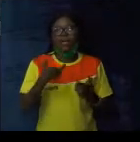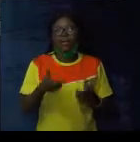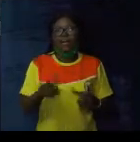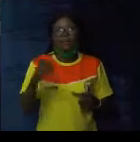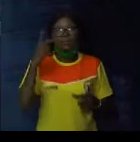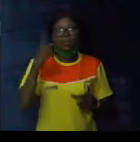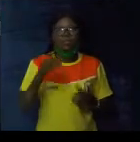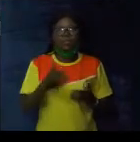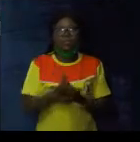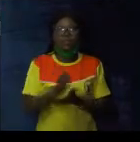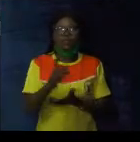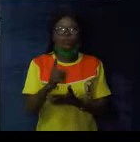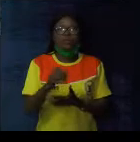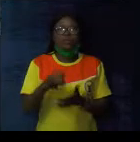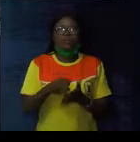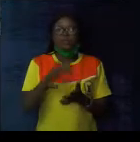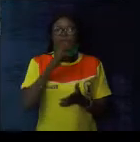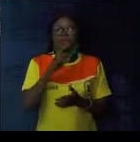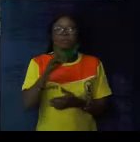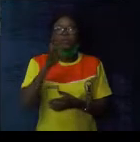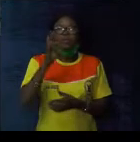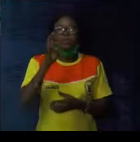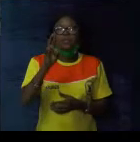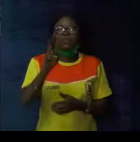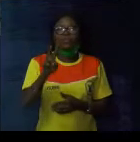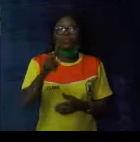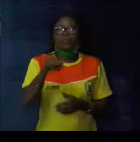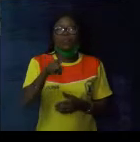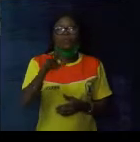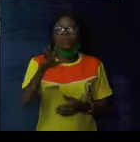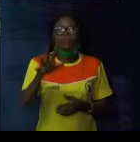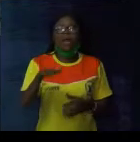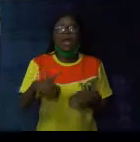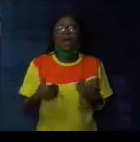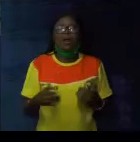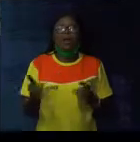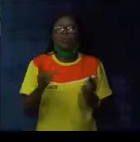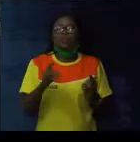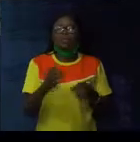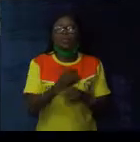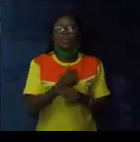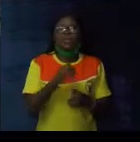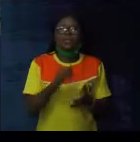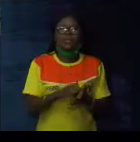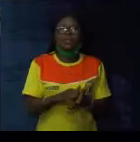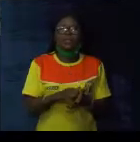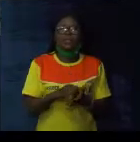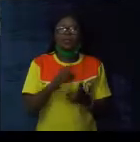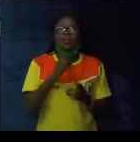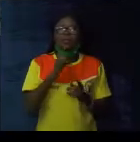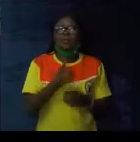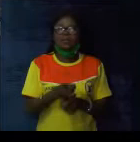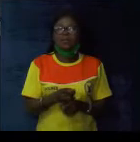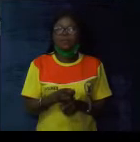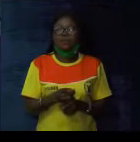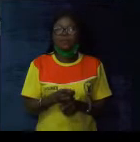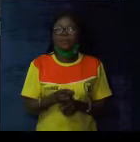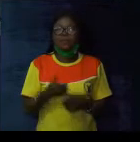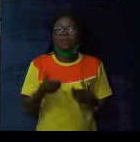Let's see the correct answer. It should be 72.5. Now, how did we get that answer?